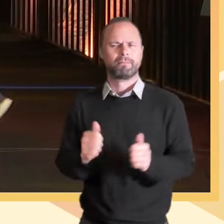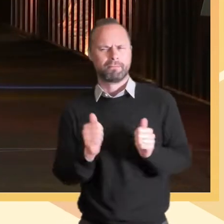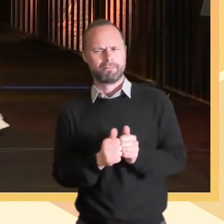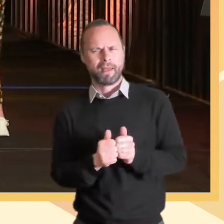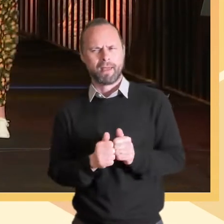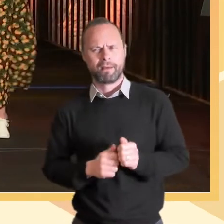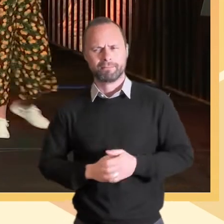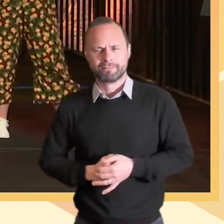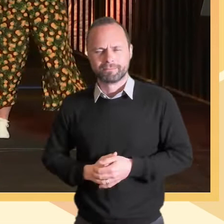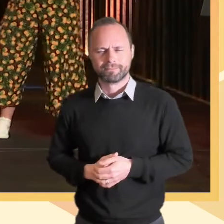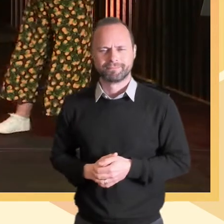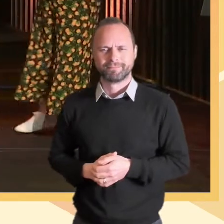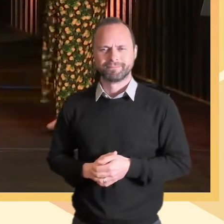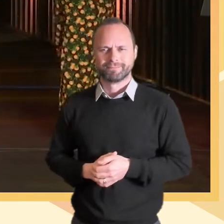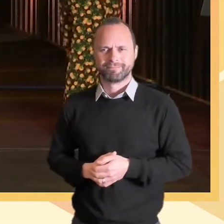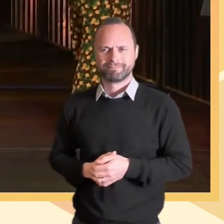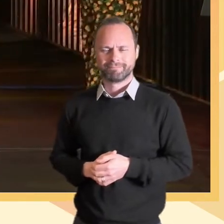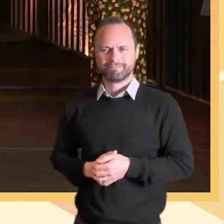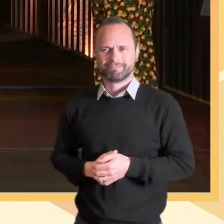more.